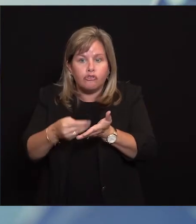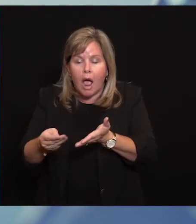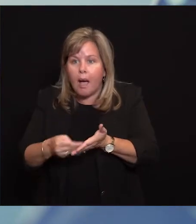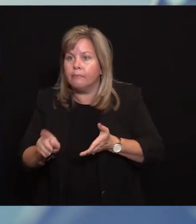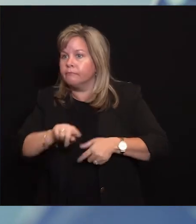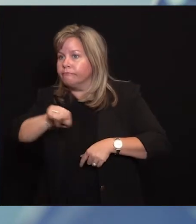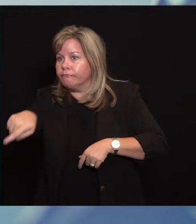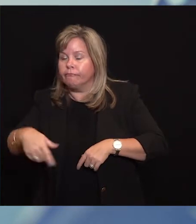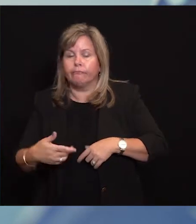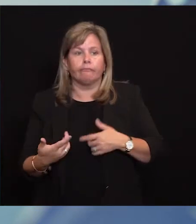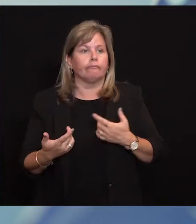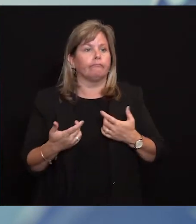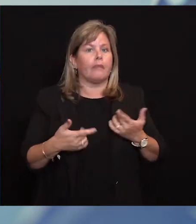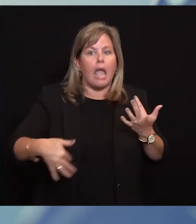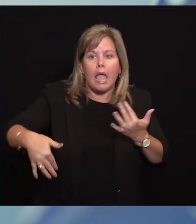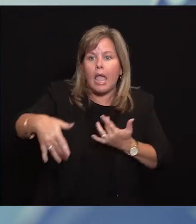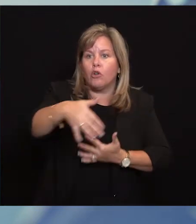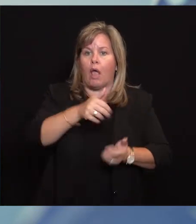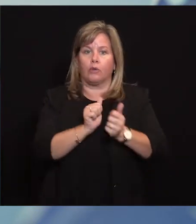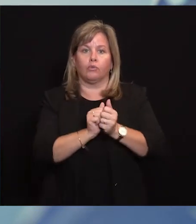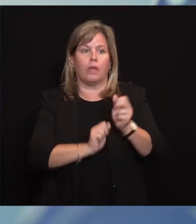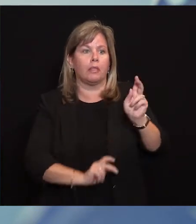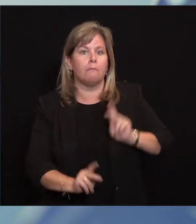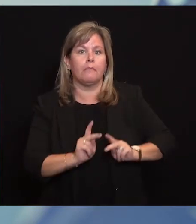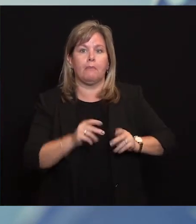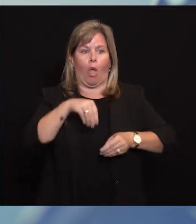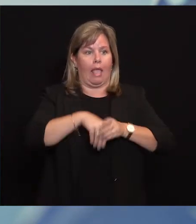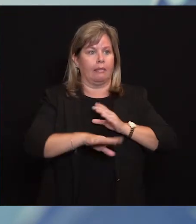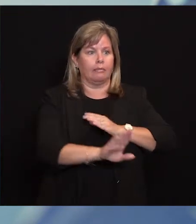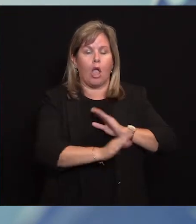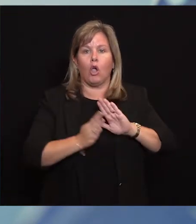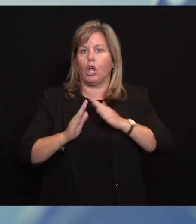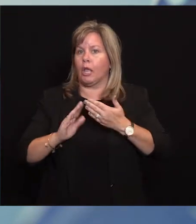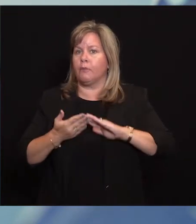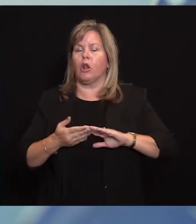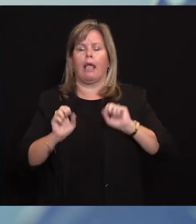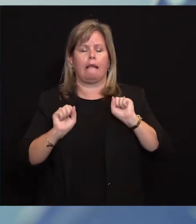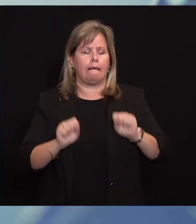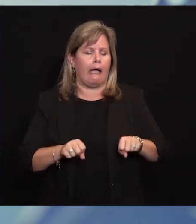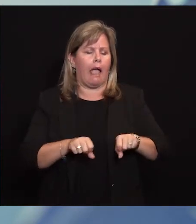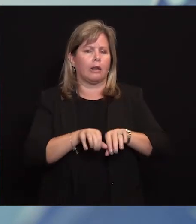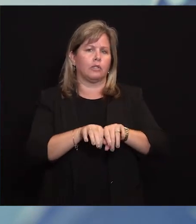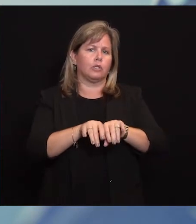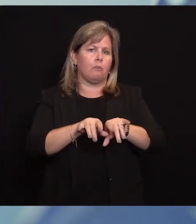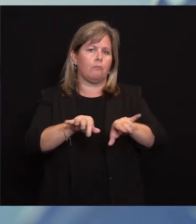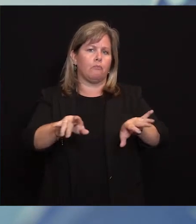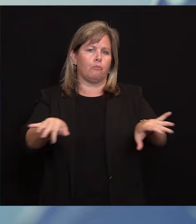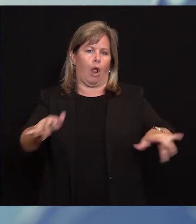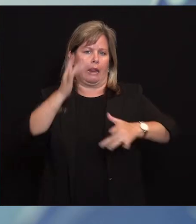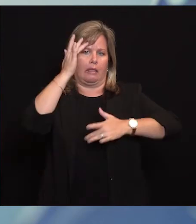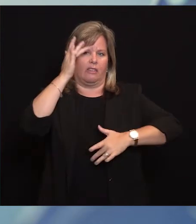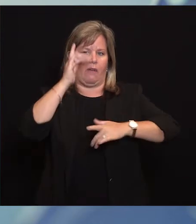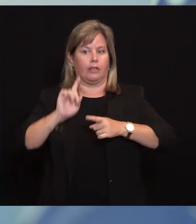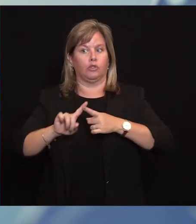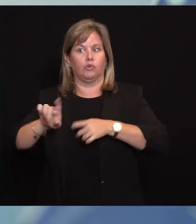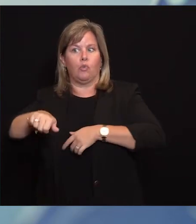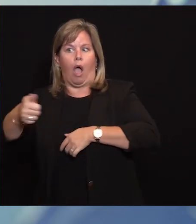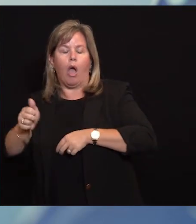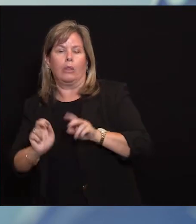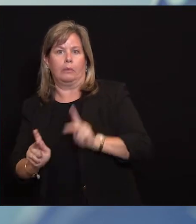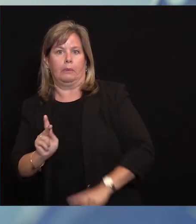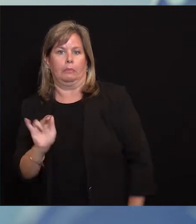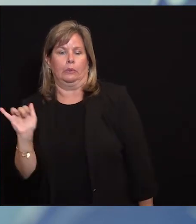they interact with people throughout the neighborhood in a way that can spread this virus to other sectors of the